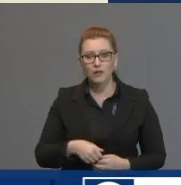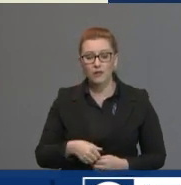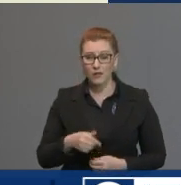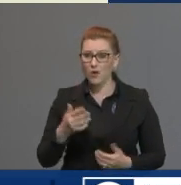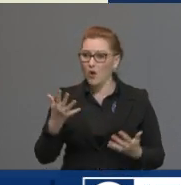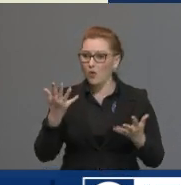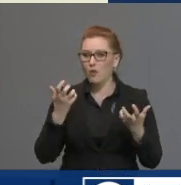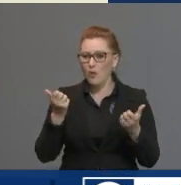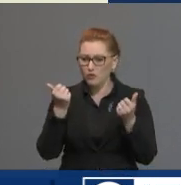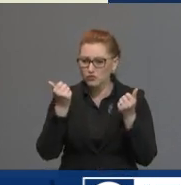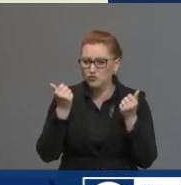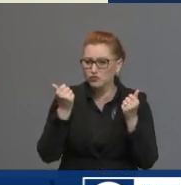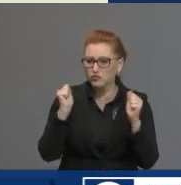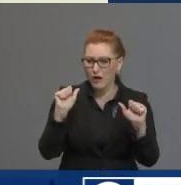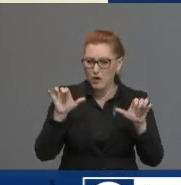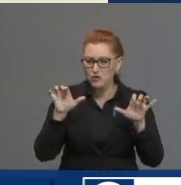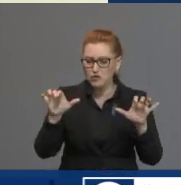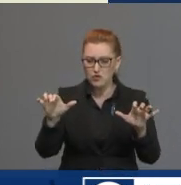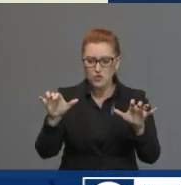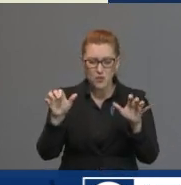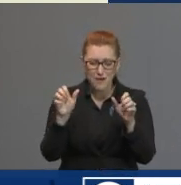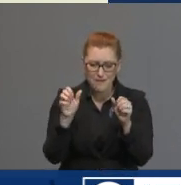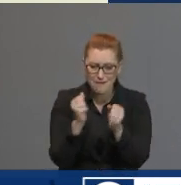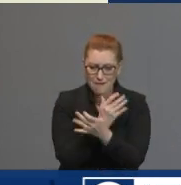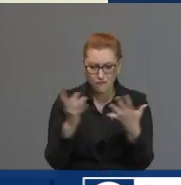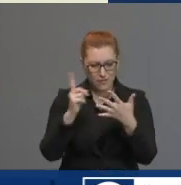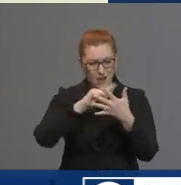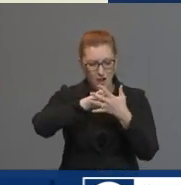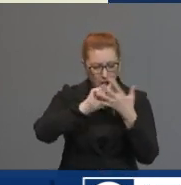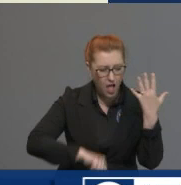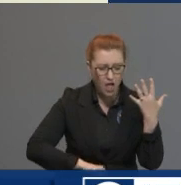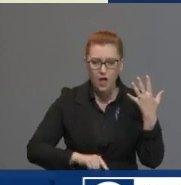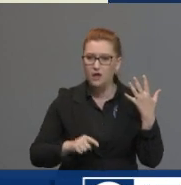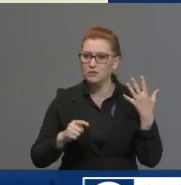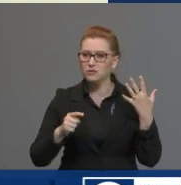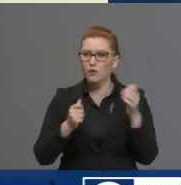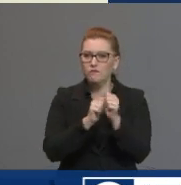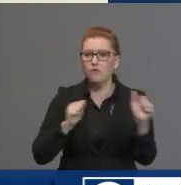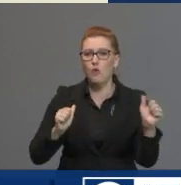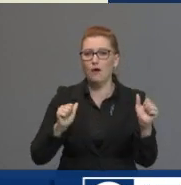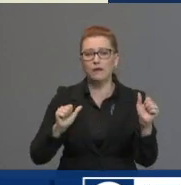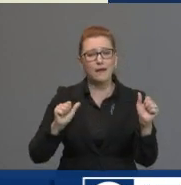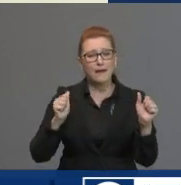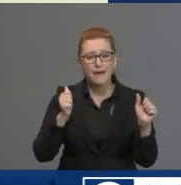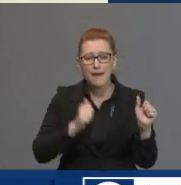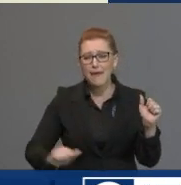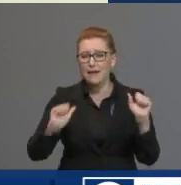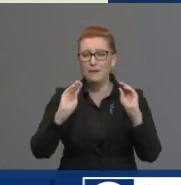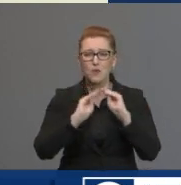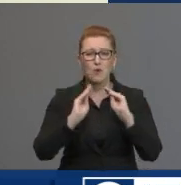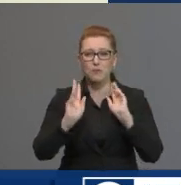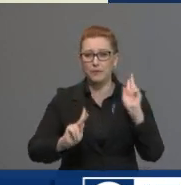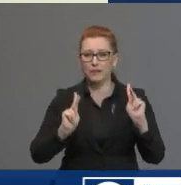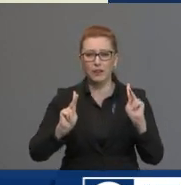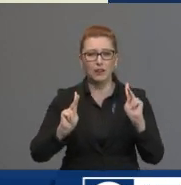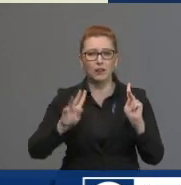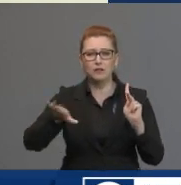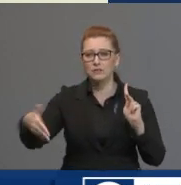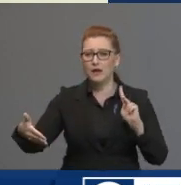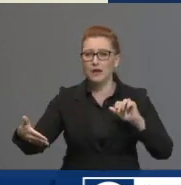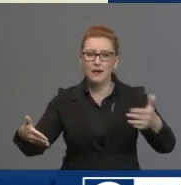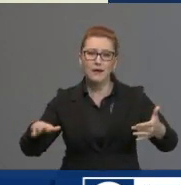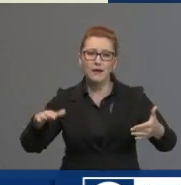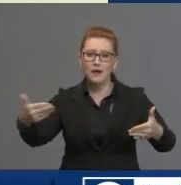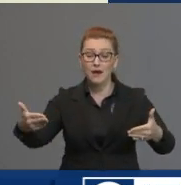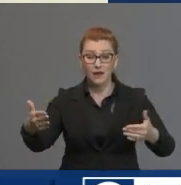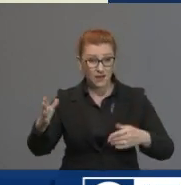lose another individual to COVID-19. We also know that so many of the